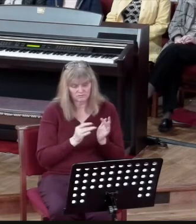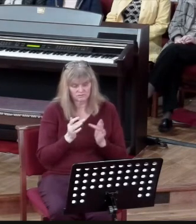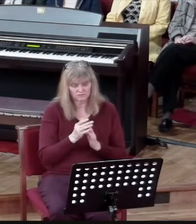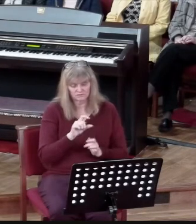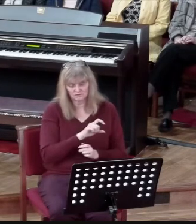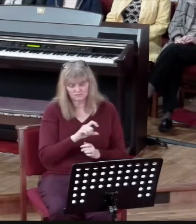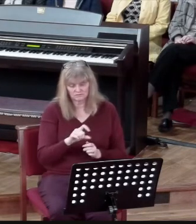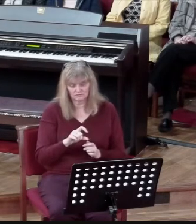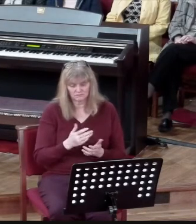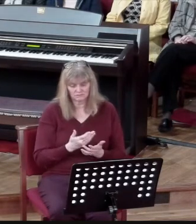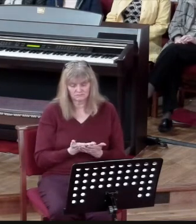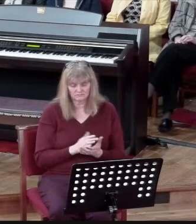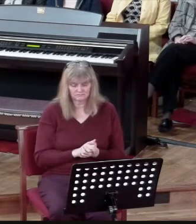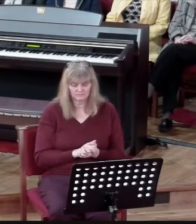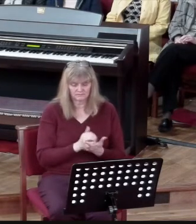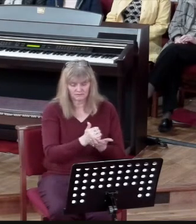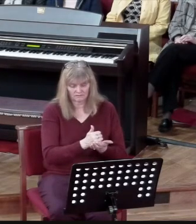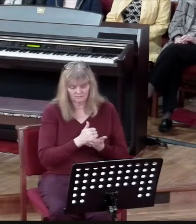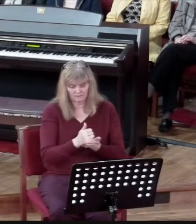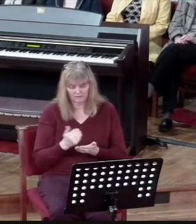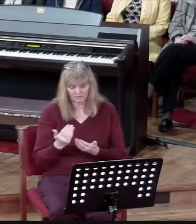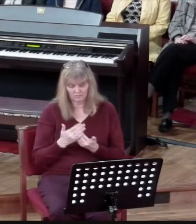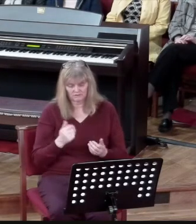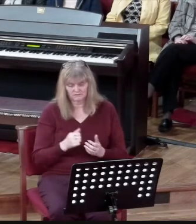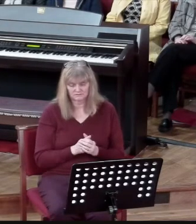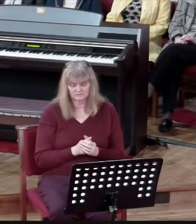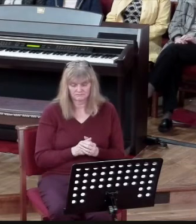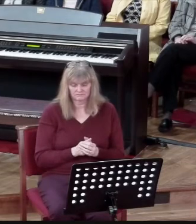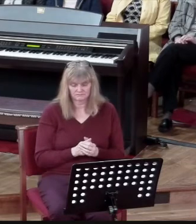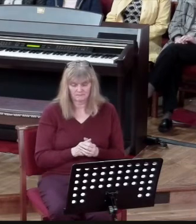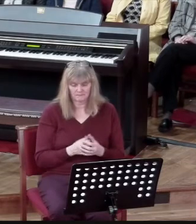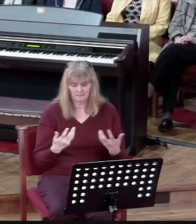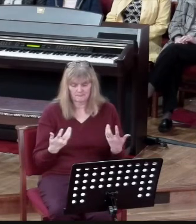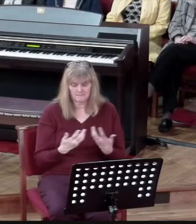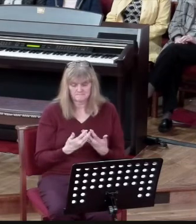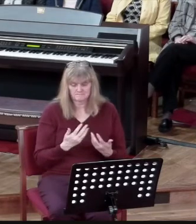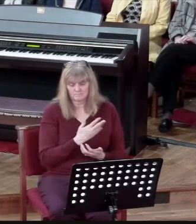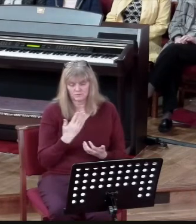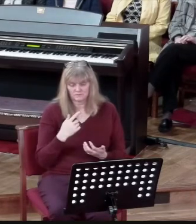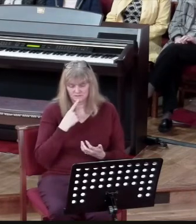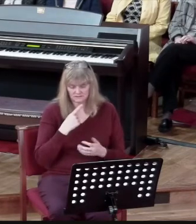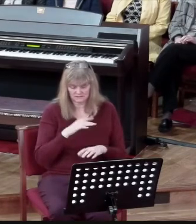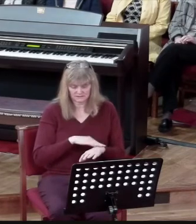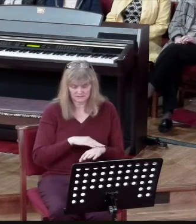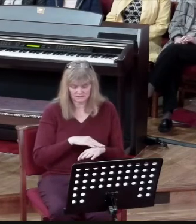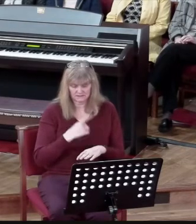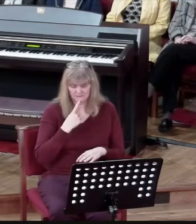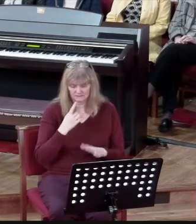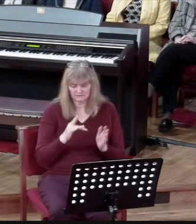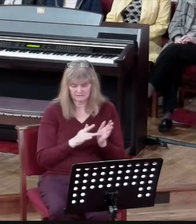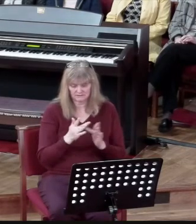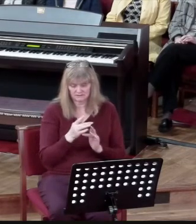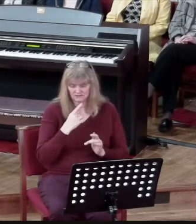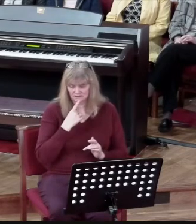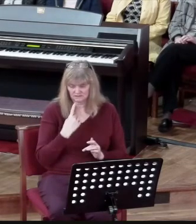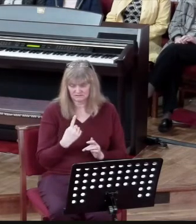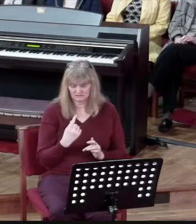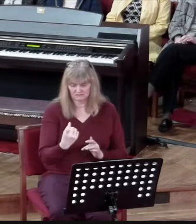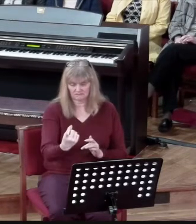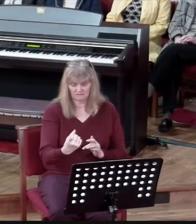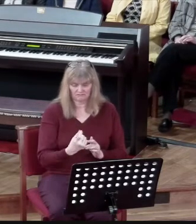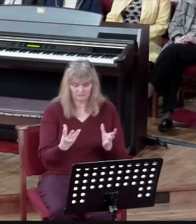How many times does Jesus say, "Come to him," in one way or another? Dozens of times. He wants